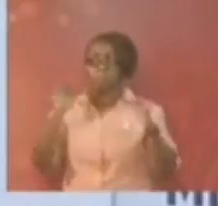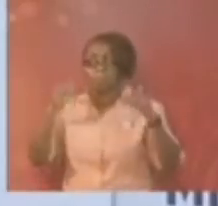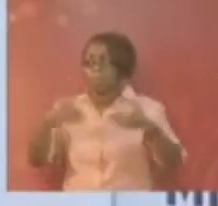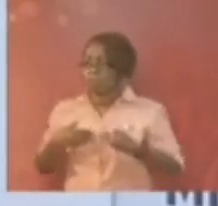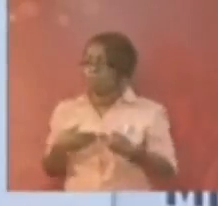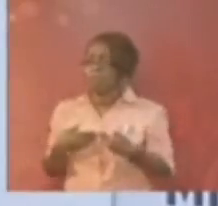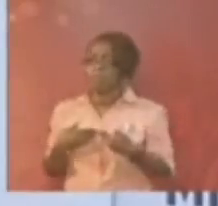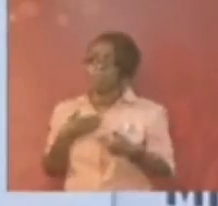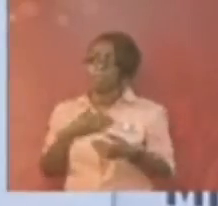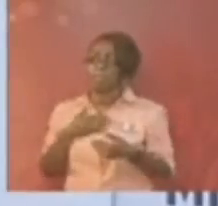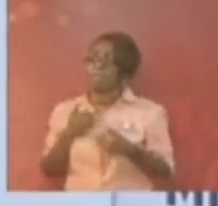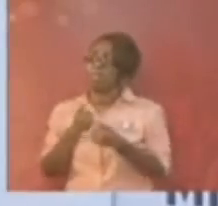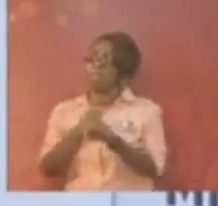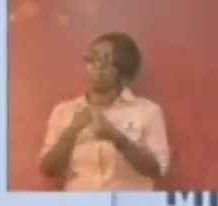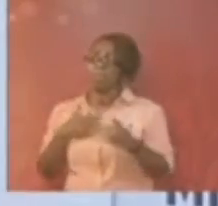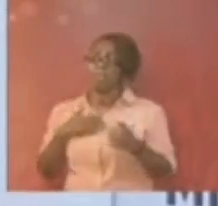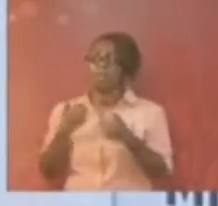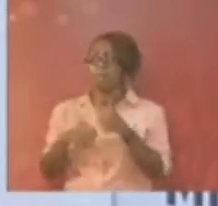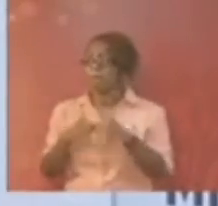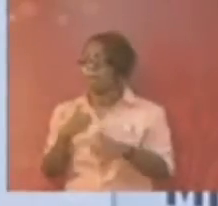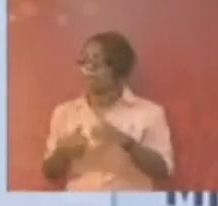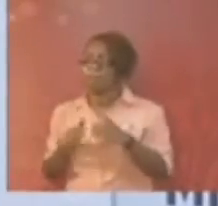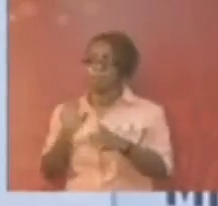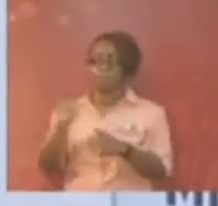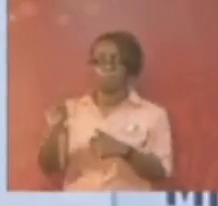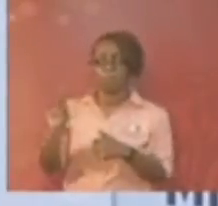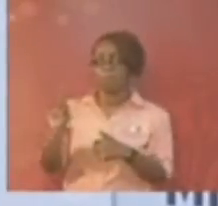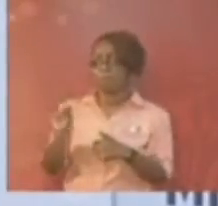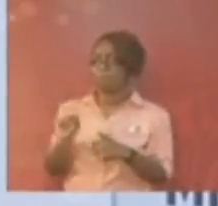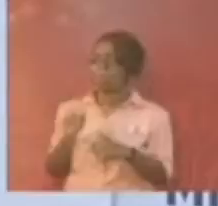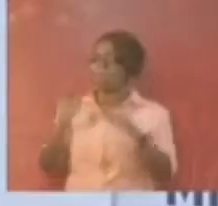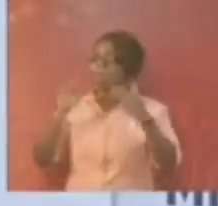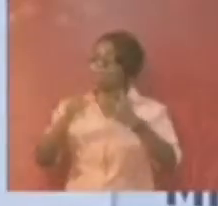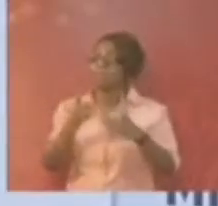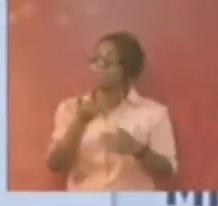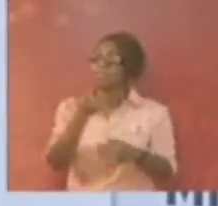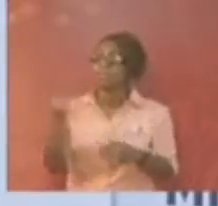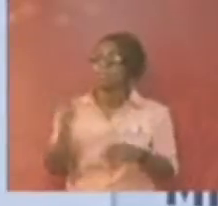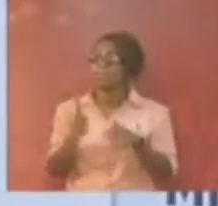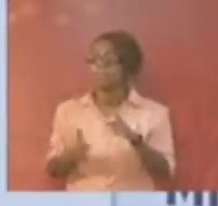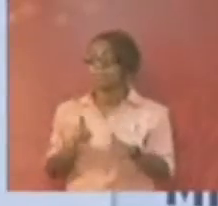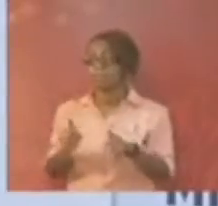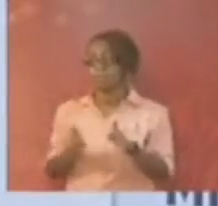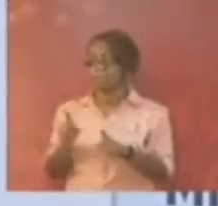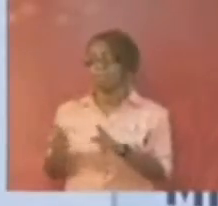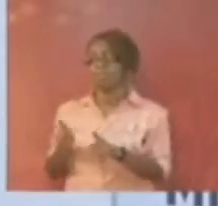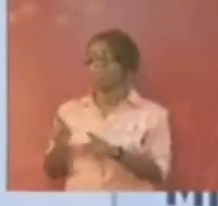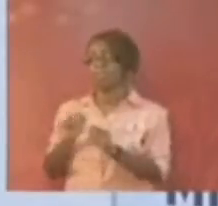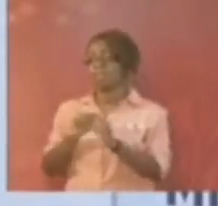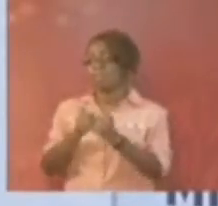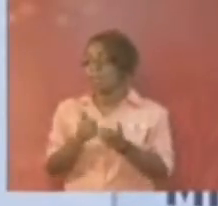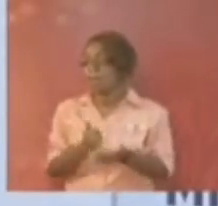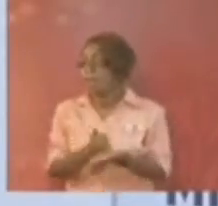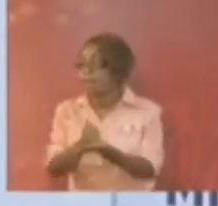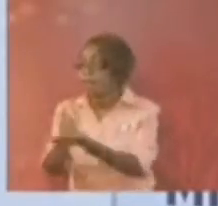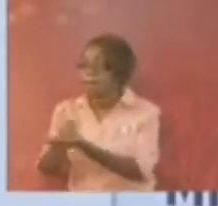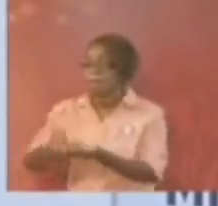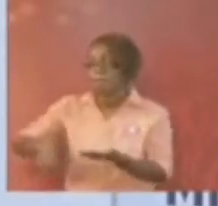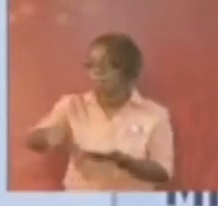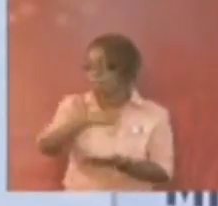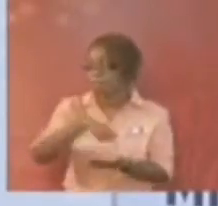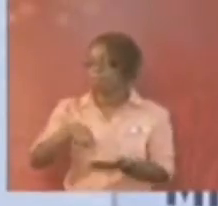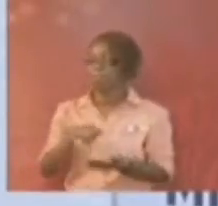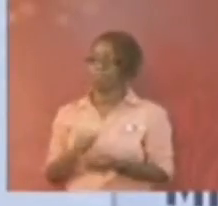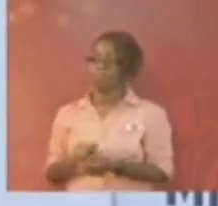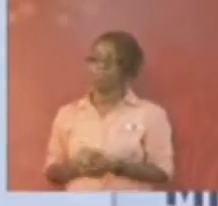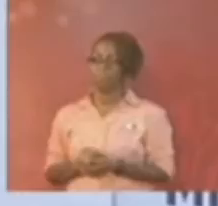and focus on what other people are experiencing and what we can do to help them, it helps us. So let's think about